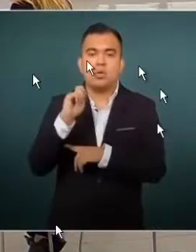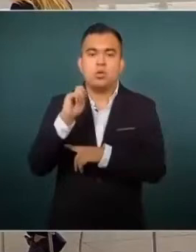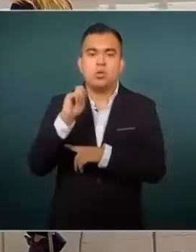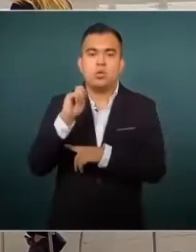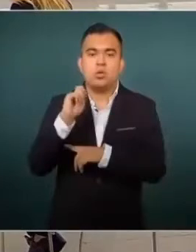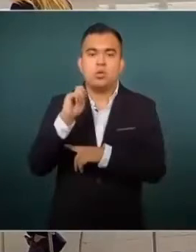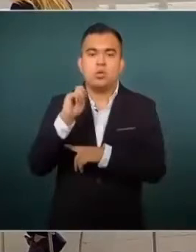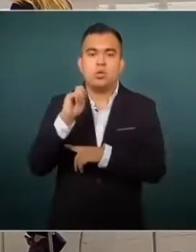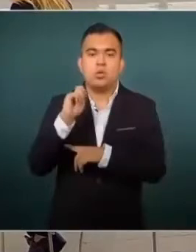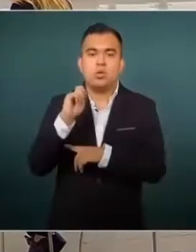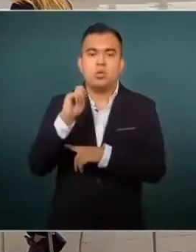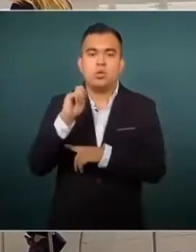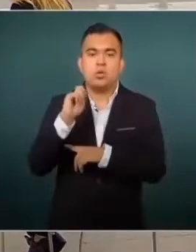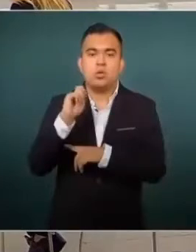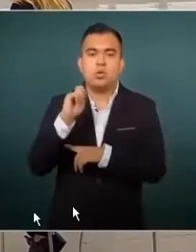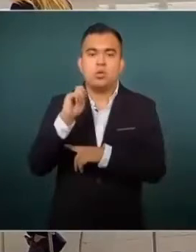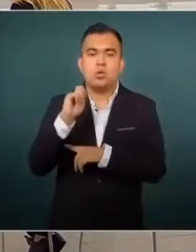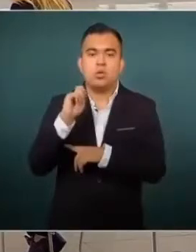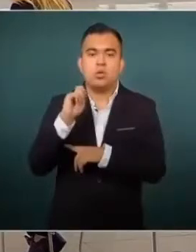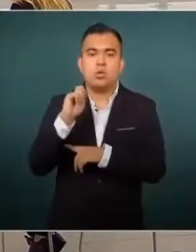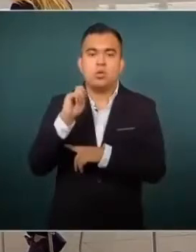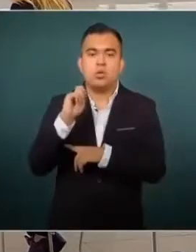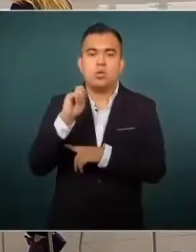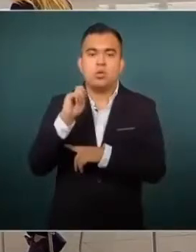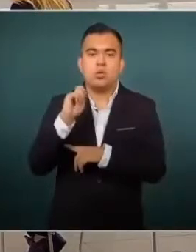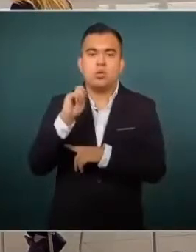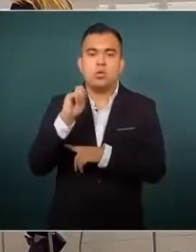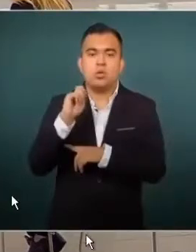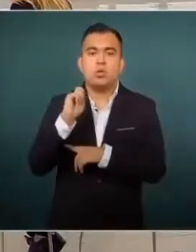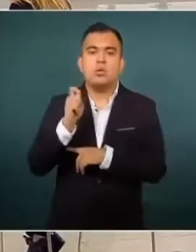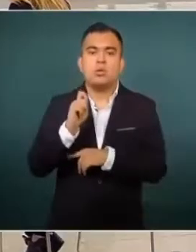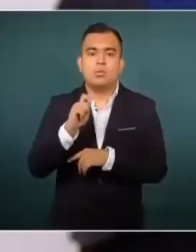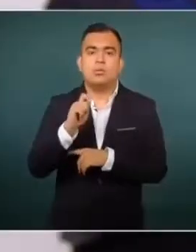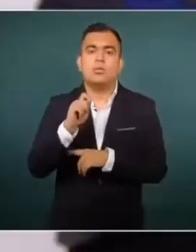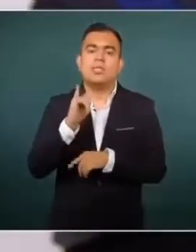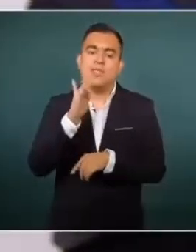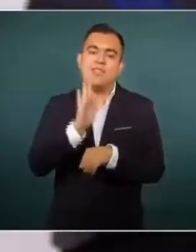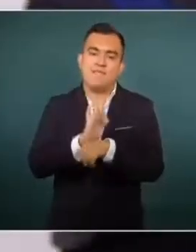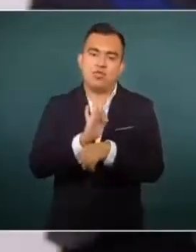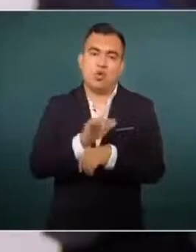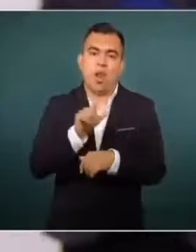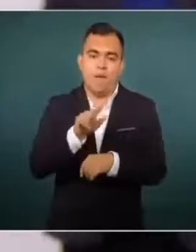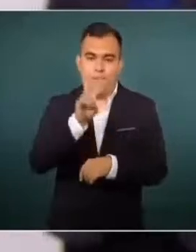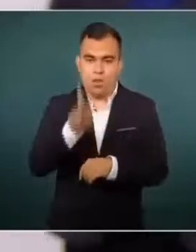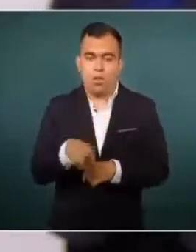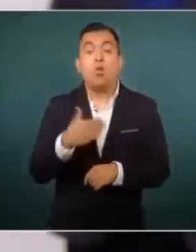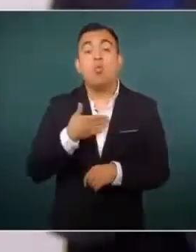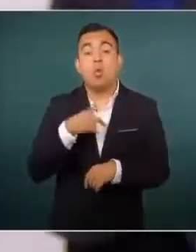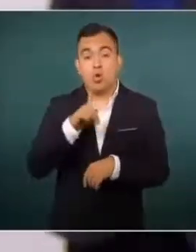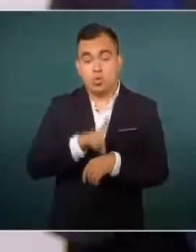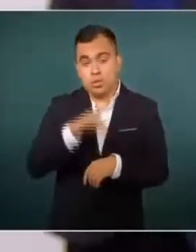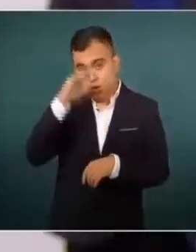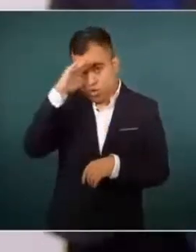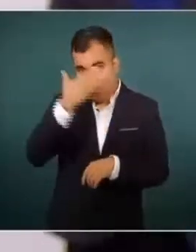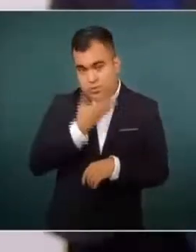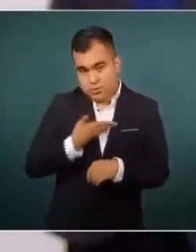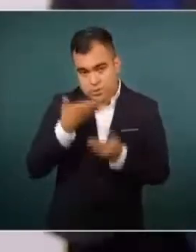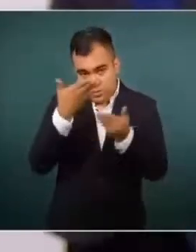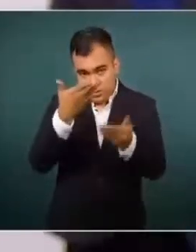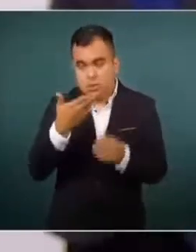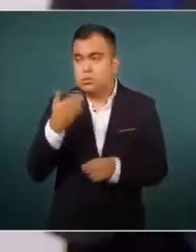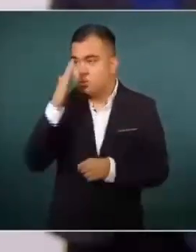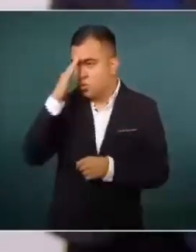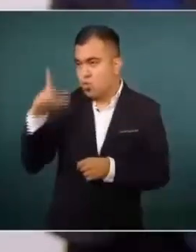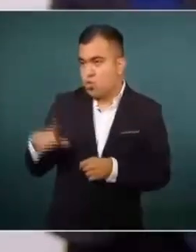him. Anyway, so let's see. La verdad. Buenos días, señor presidente,